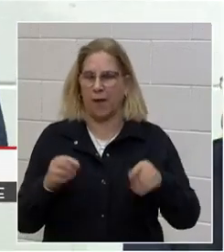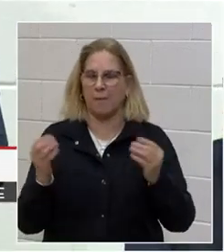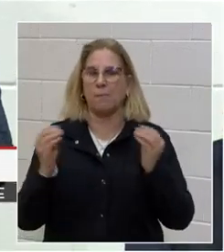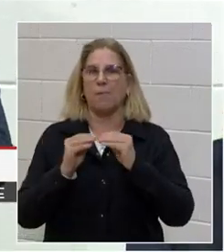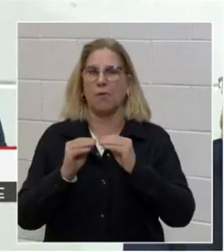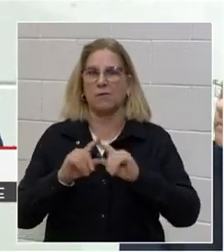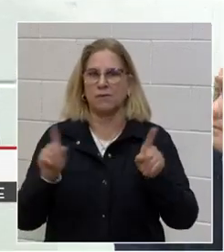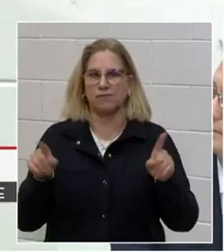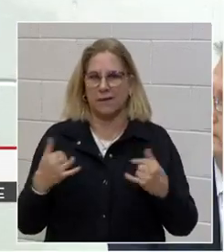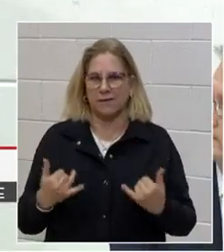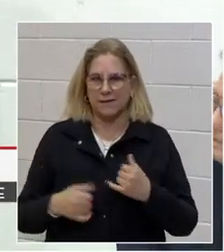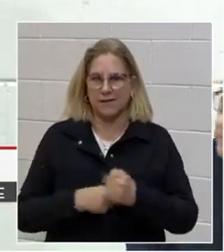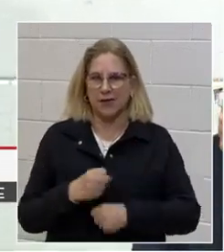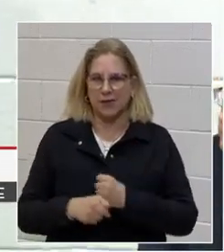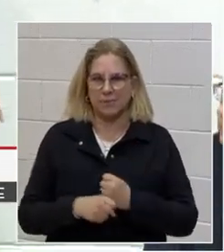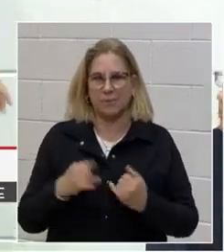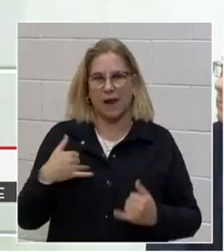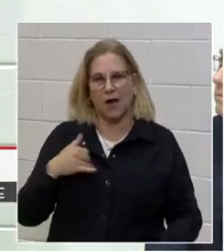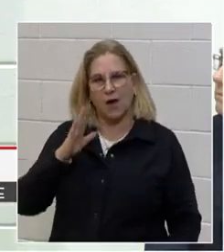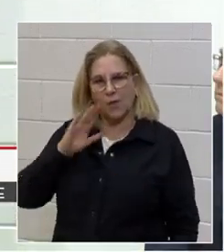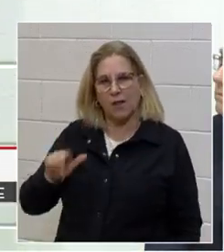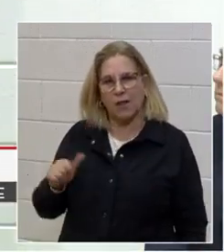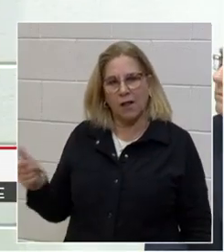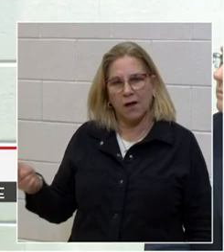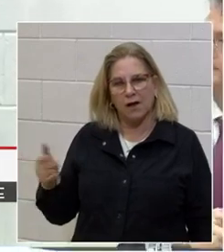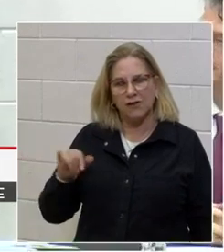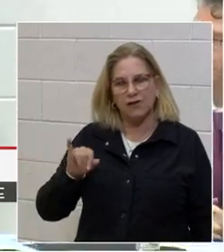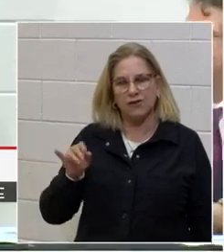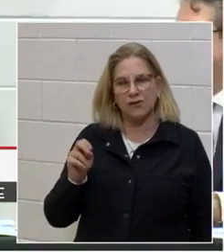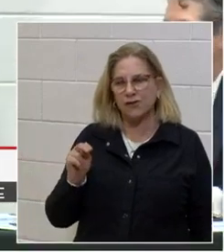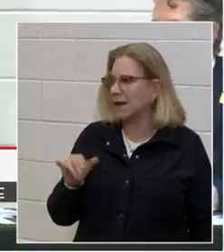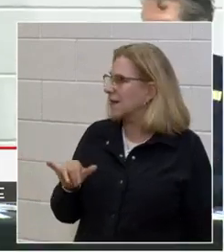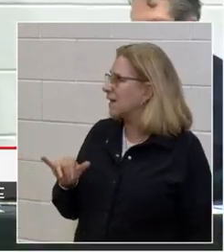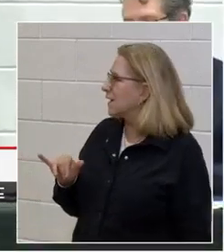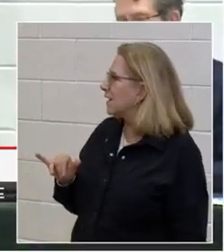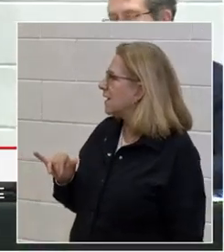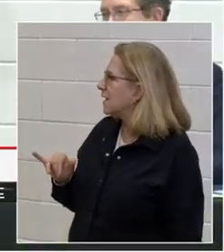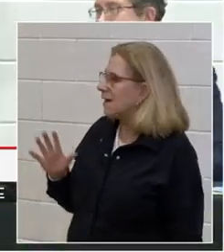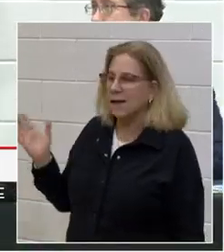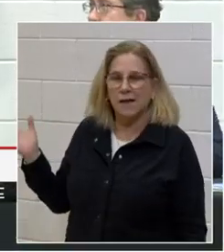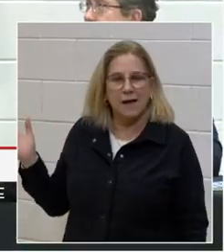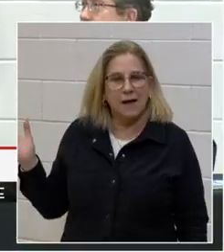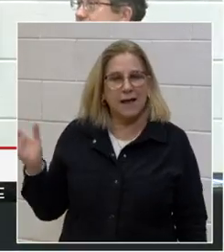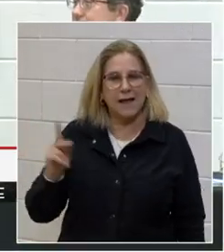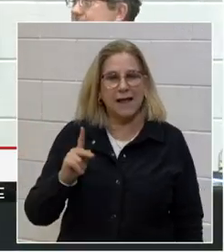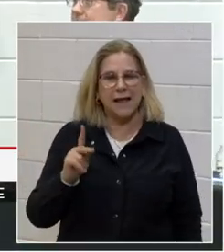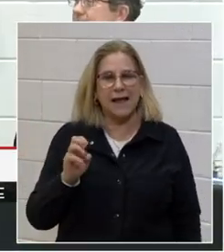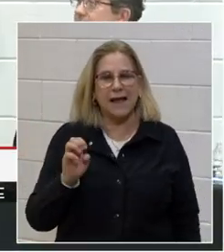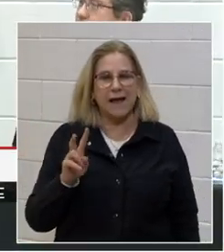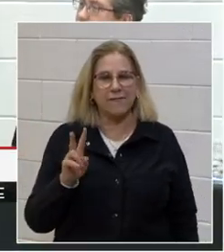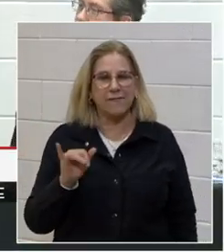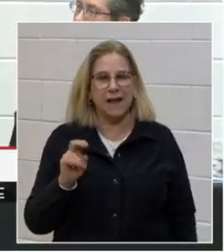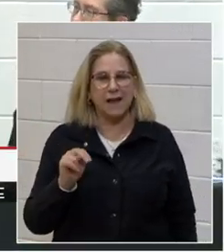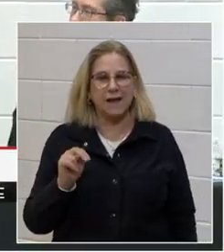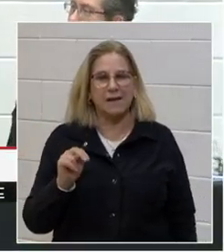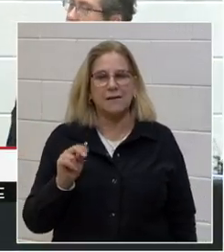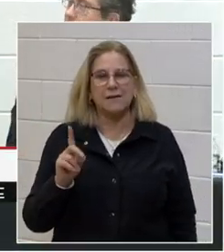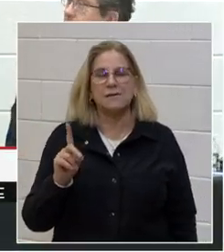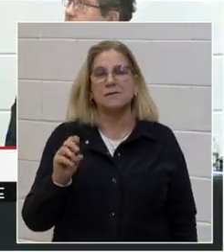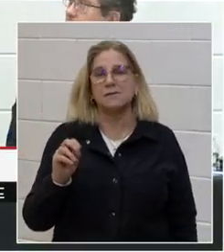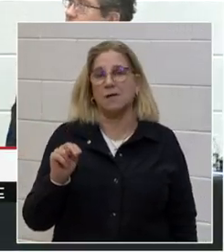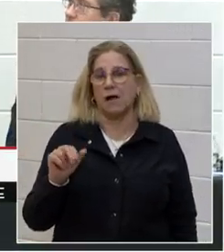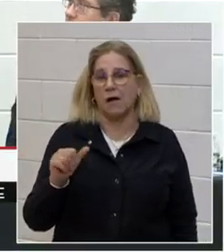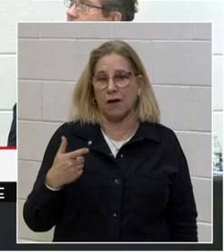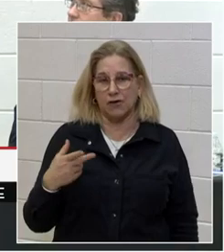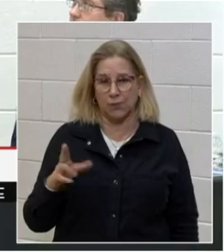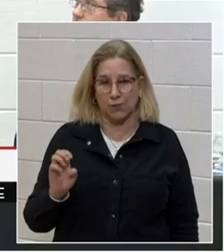Jenny Reed, who is, to the city administrator, Kevin Donahue, who is responsible for managing the city